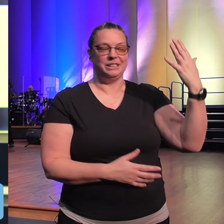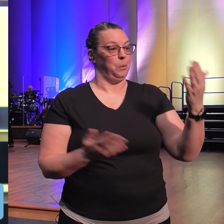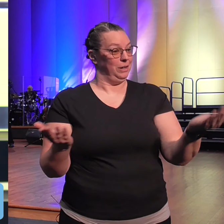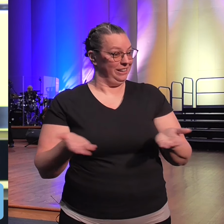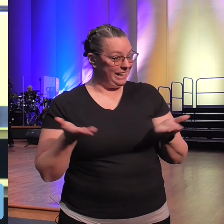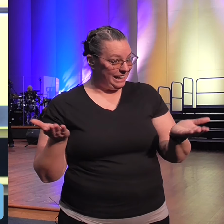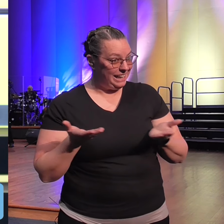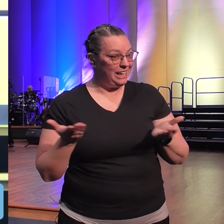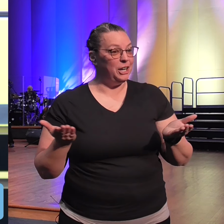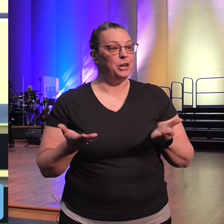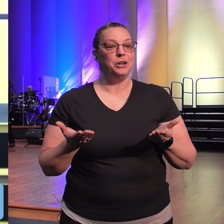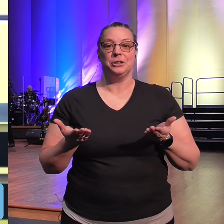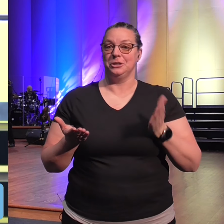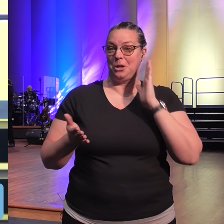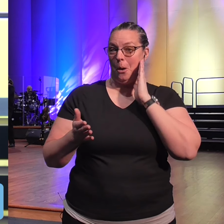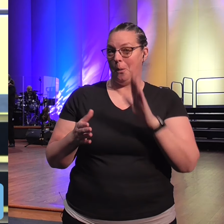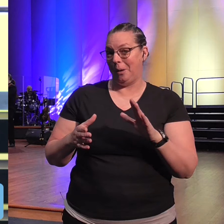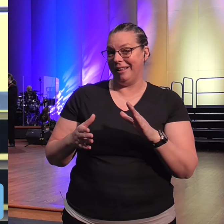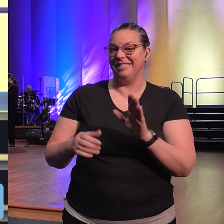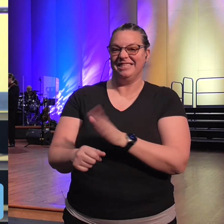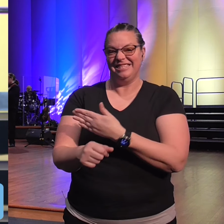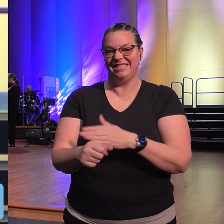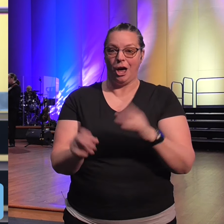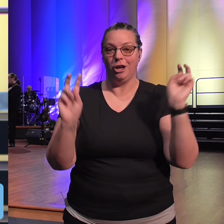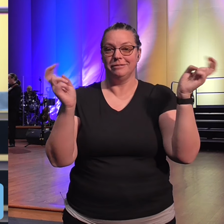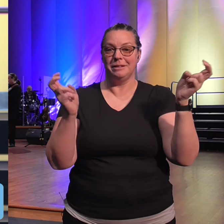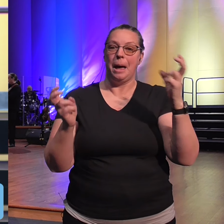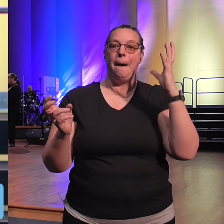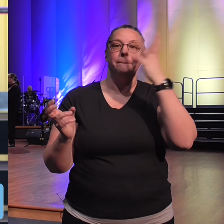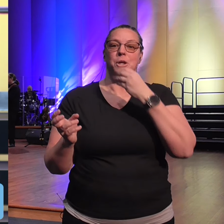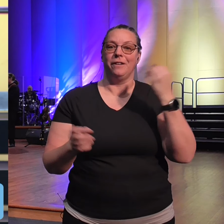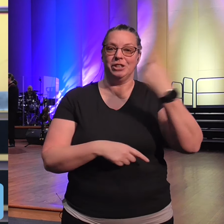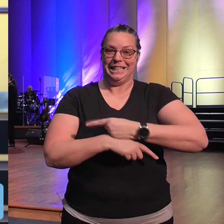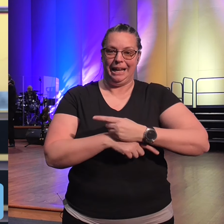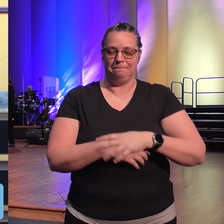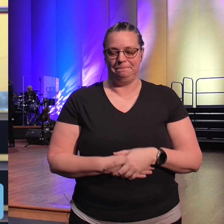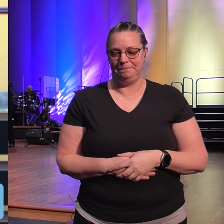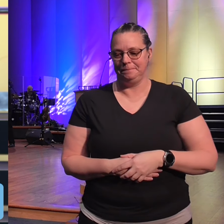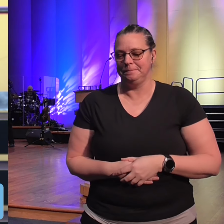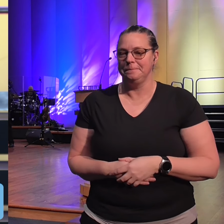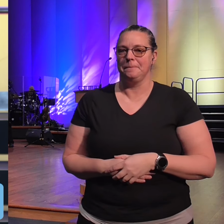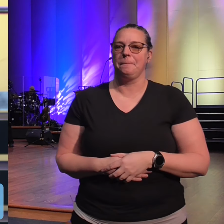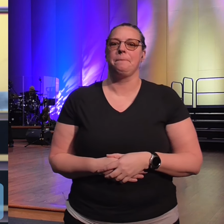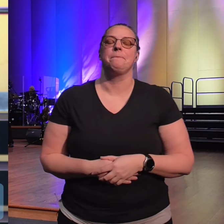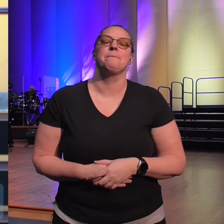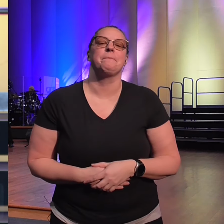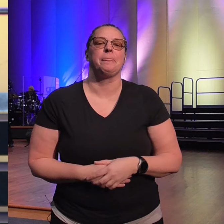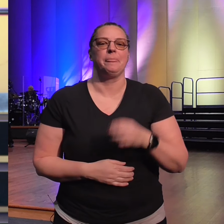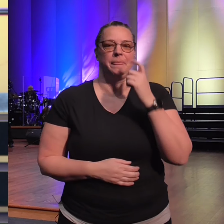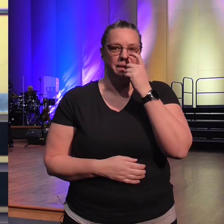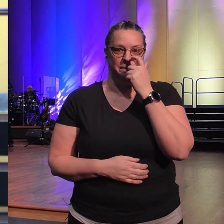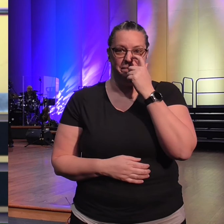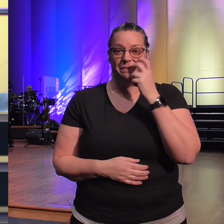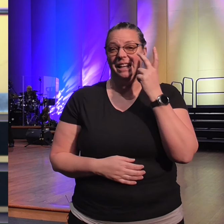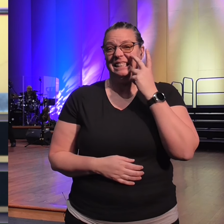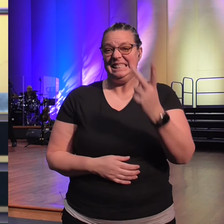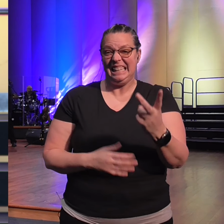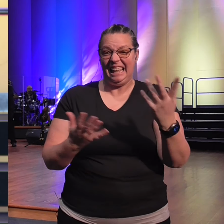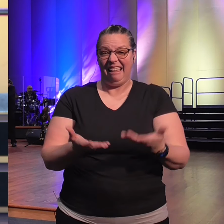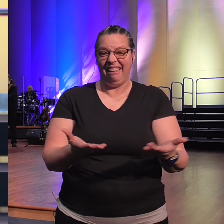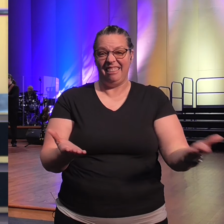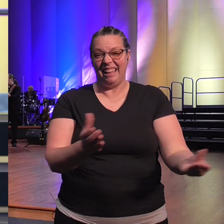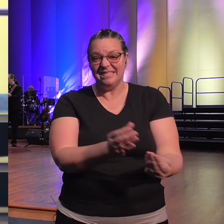here, so we're going to do a beautiful day for you. Here we go. The heart is blue,